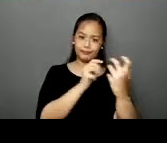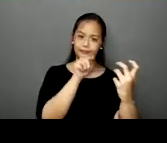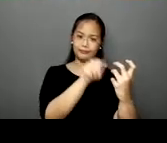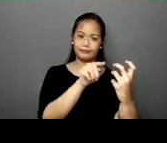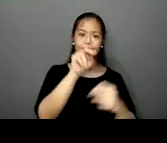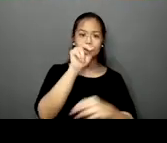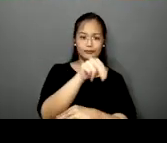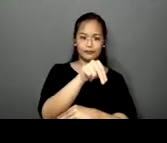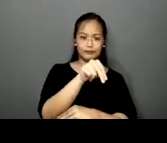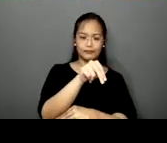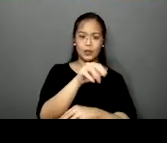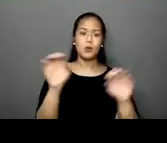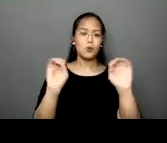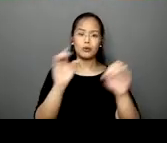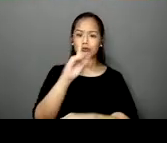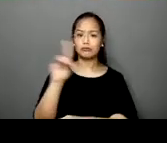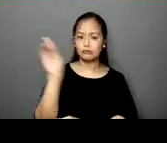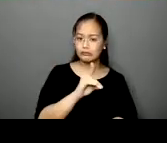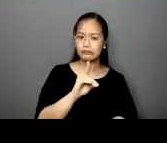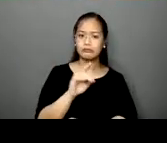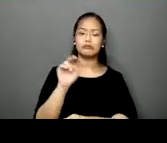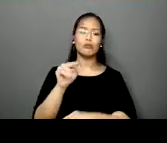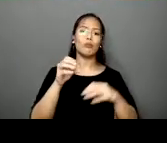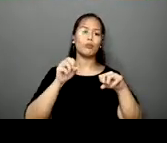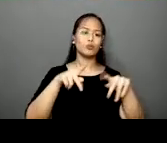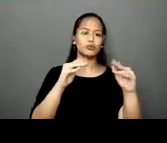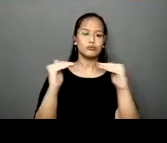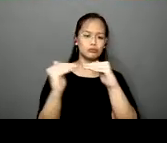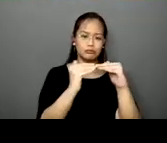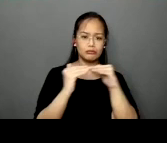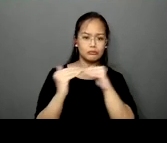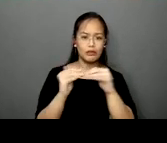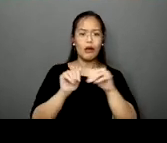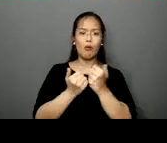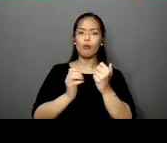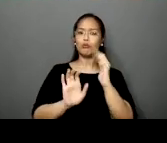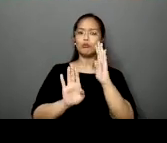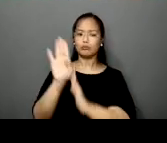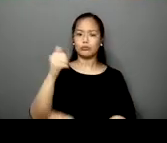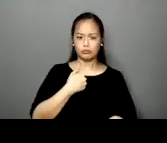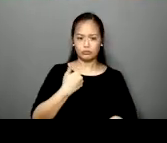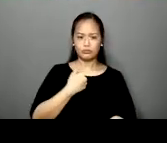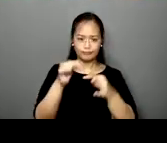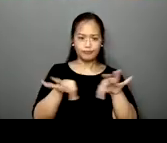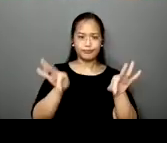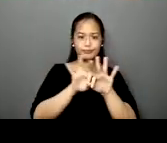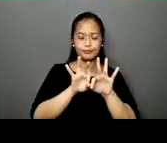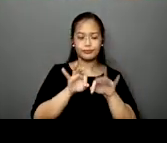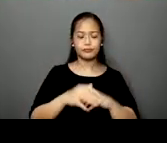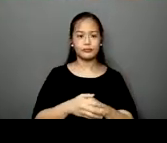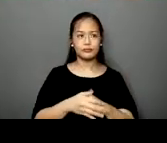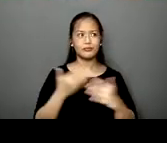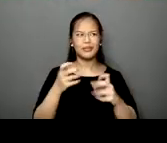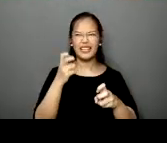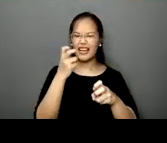there's opportunity for everyone, no matter who they are, to develop themselves is essential. And this may be hard to